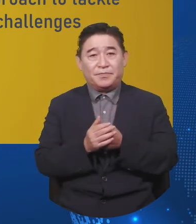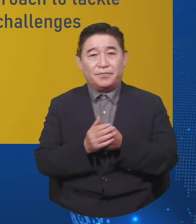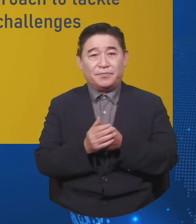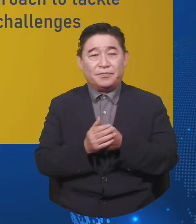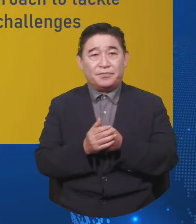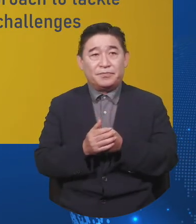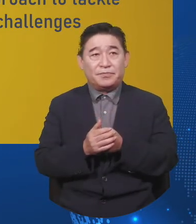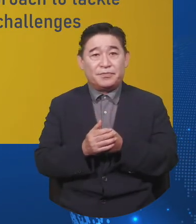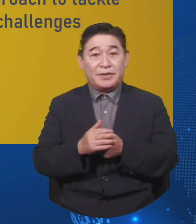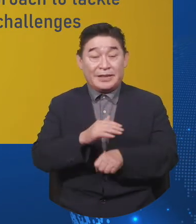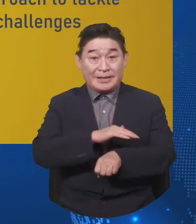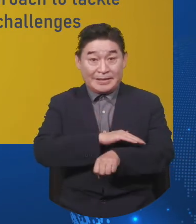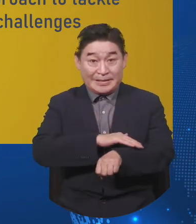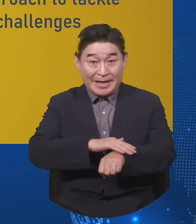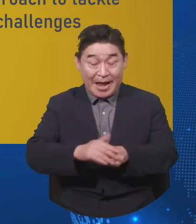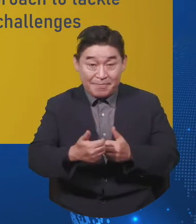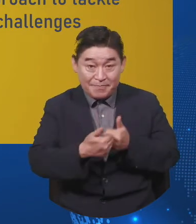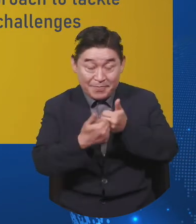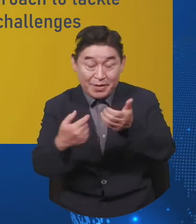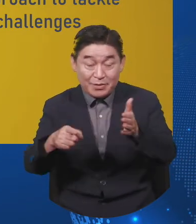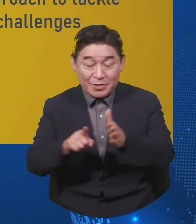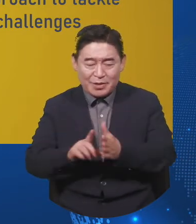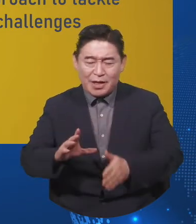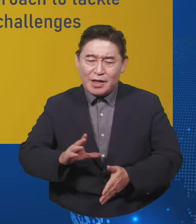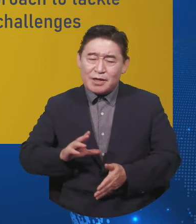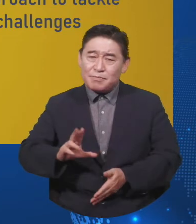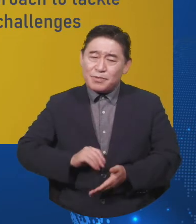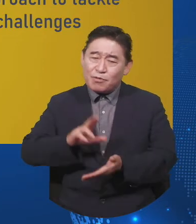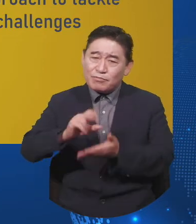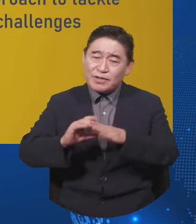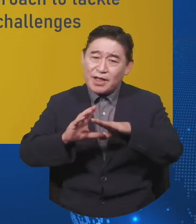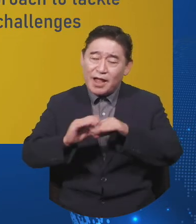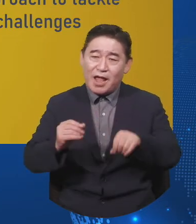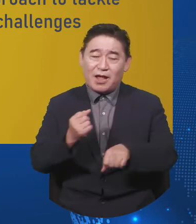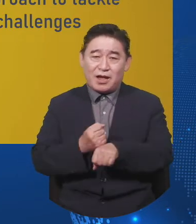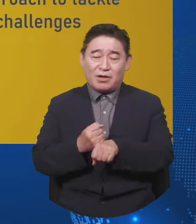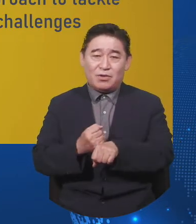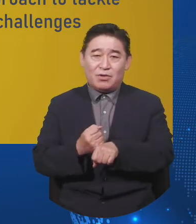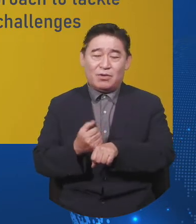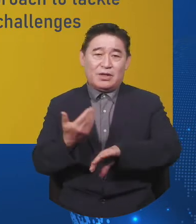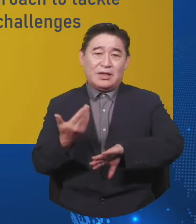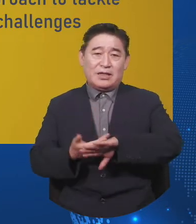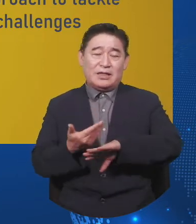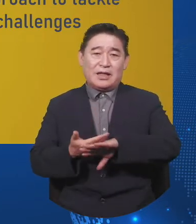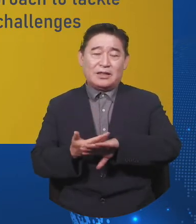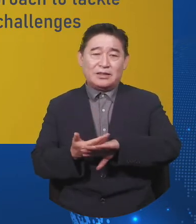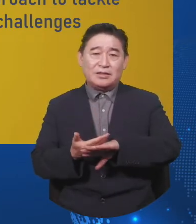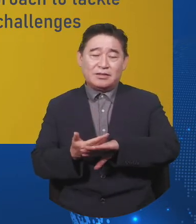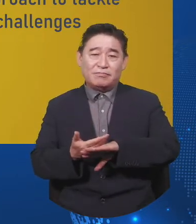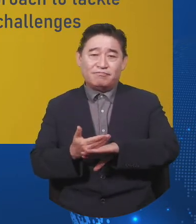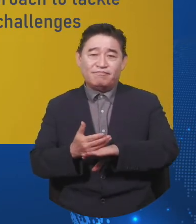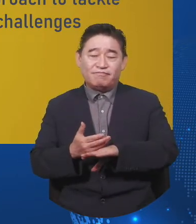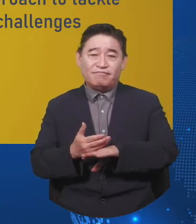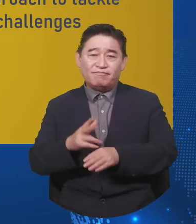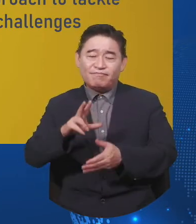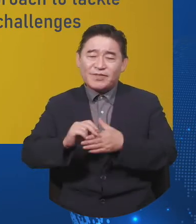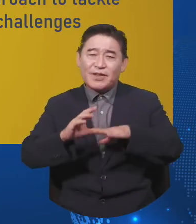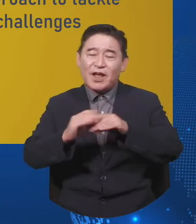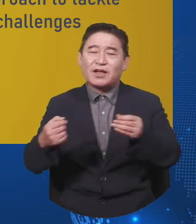both poverty and global challenges in country at the same